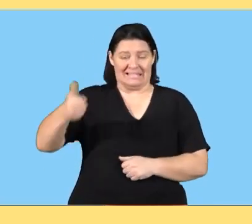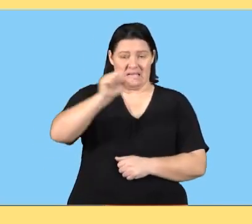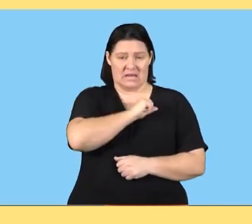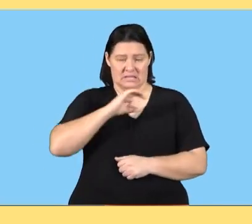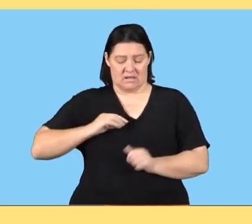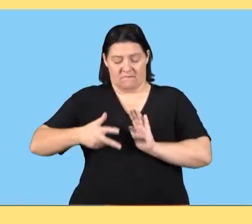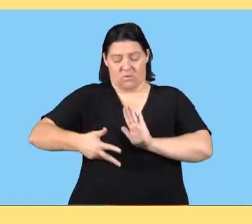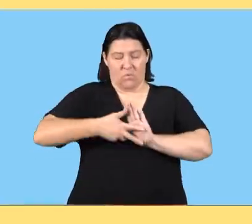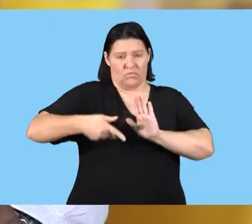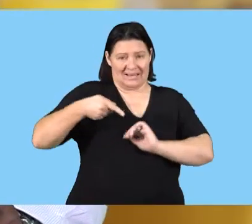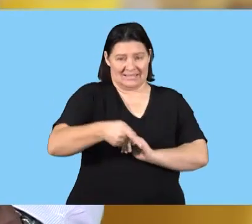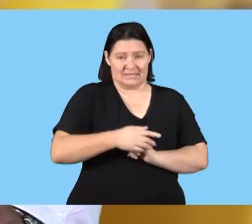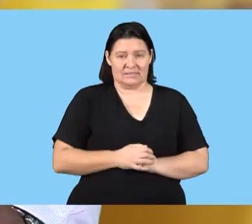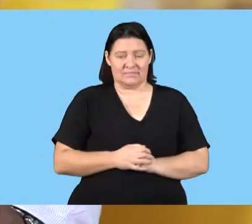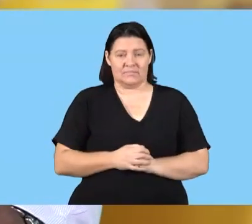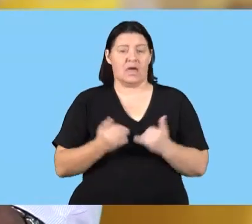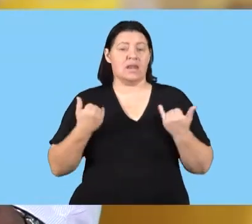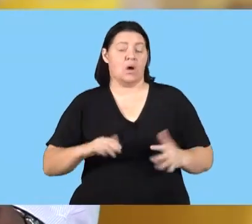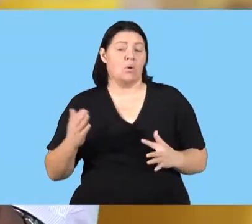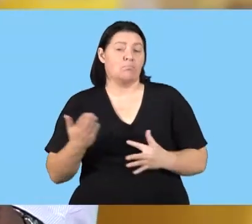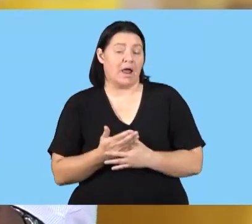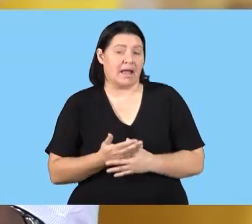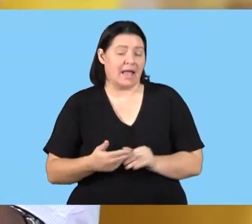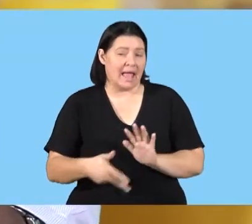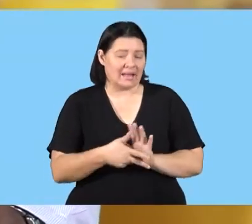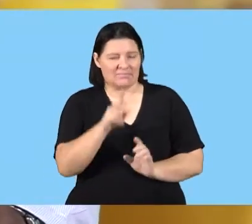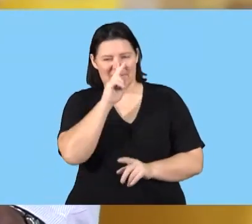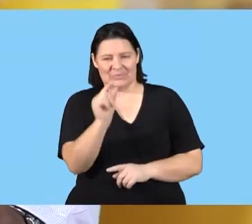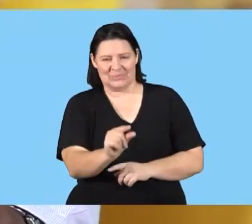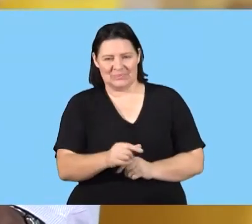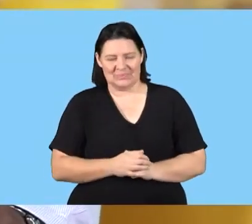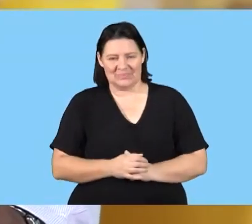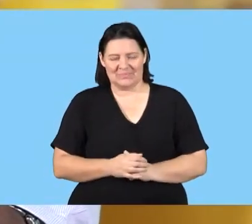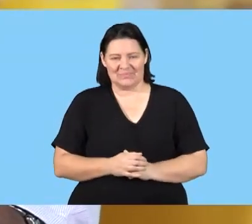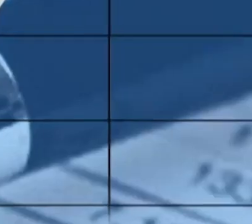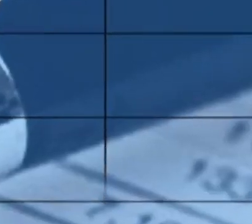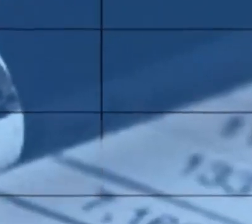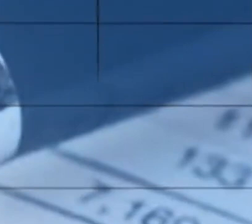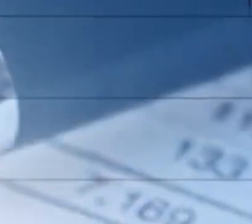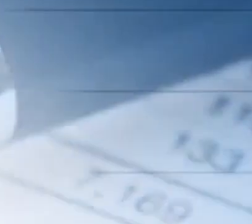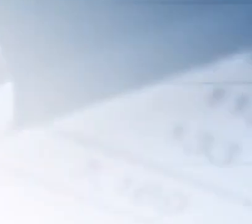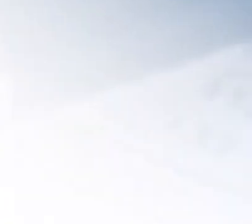staff member. Dear learners, we're going to go for an ad break, and I'm going to see you in a short while.